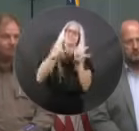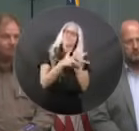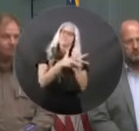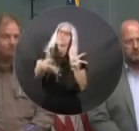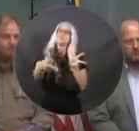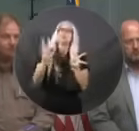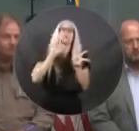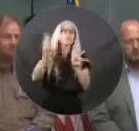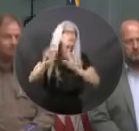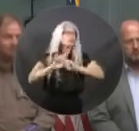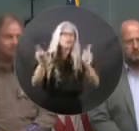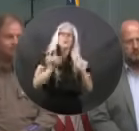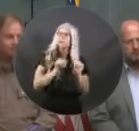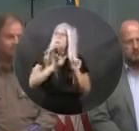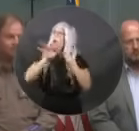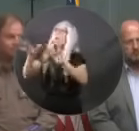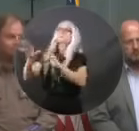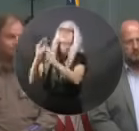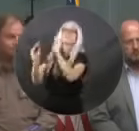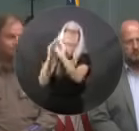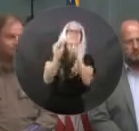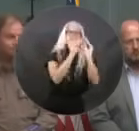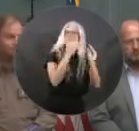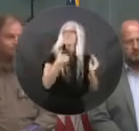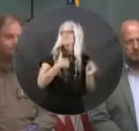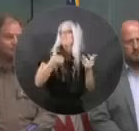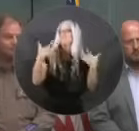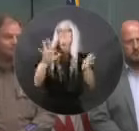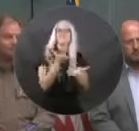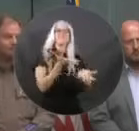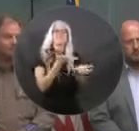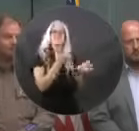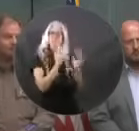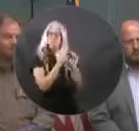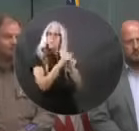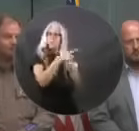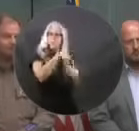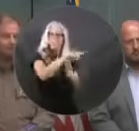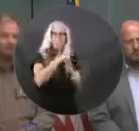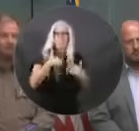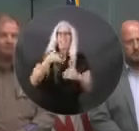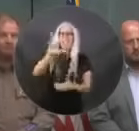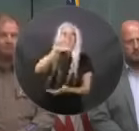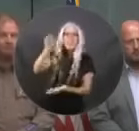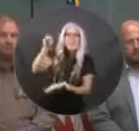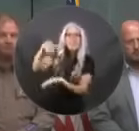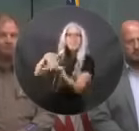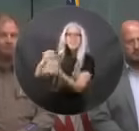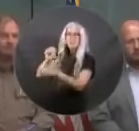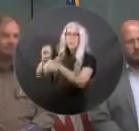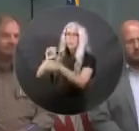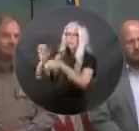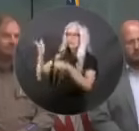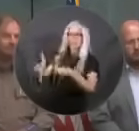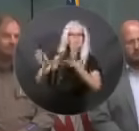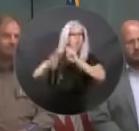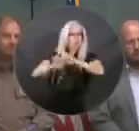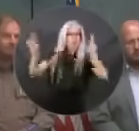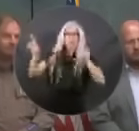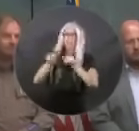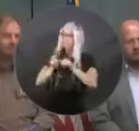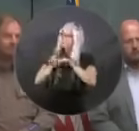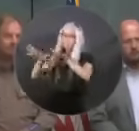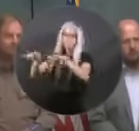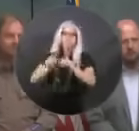got close to 30,000 people that are in the state of Florida staged for power restoration efforts. So that's gonna be a